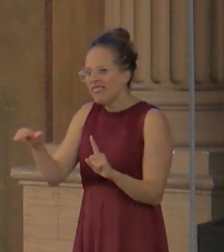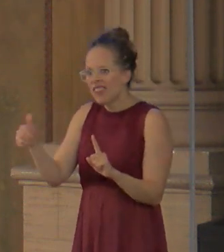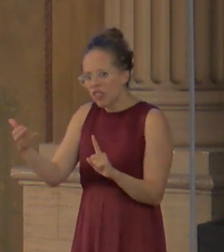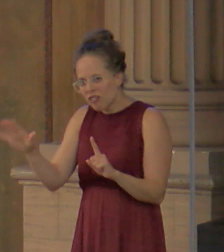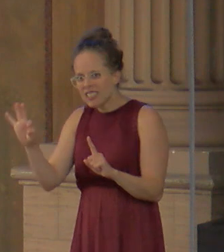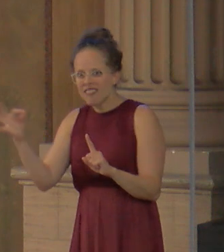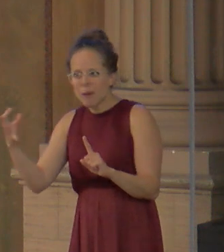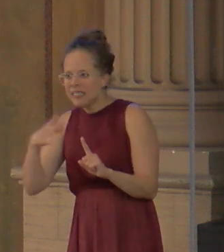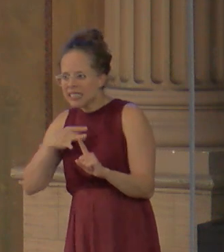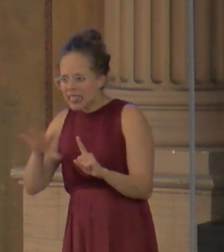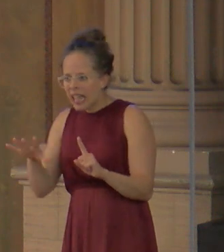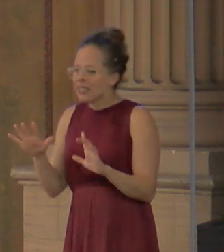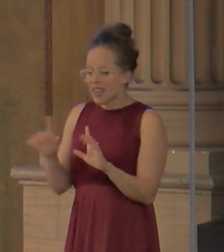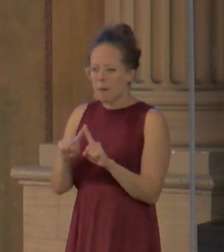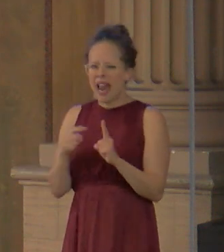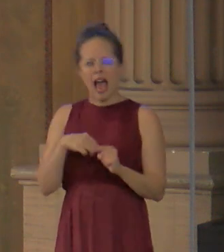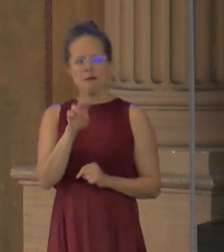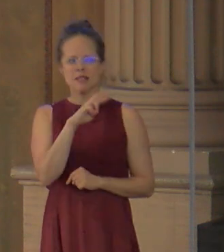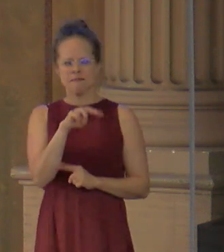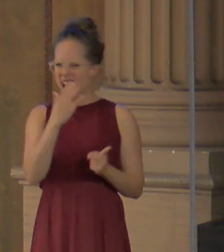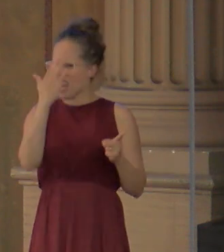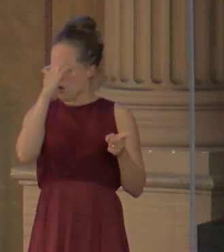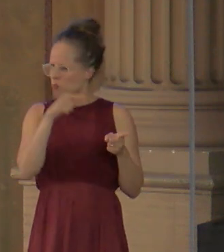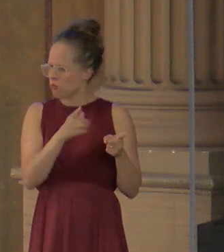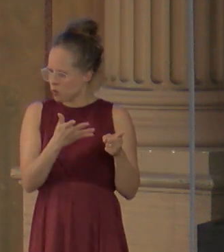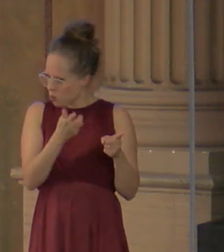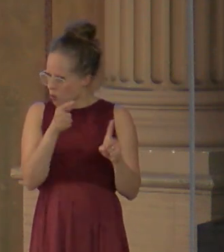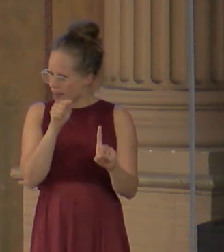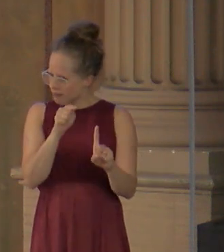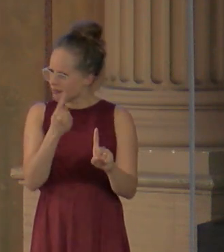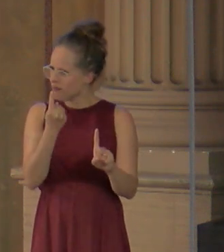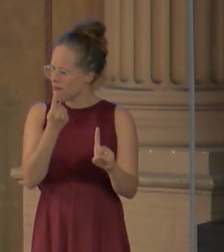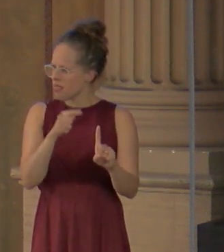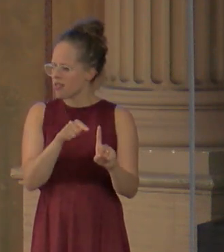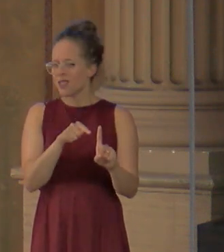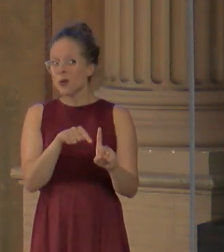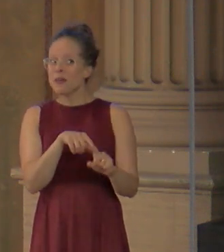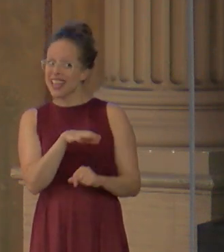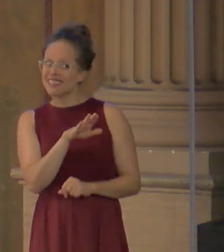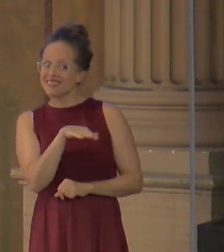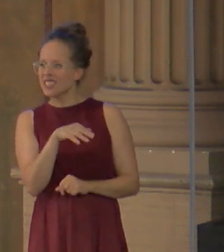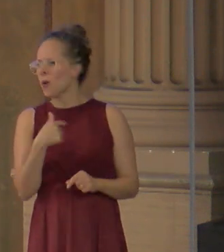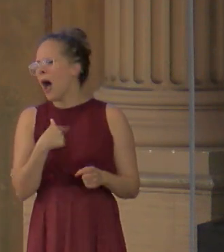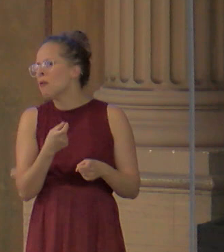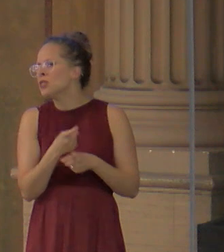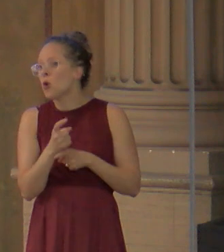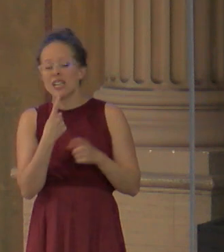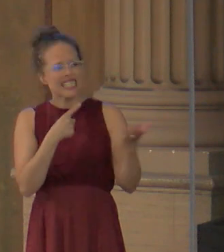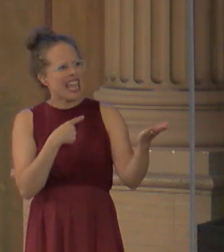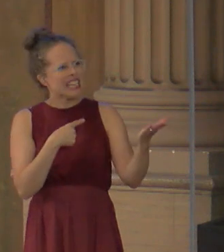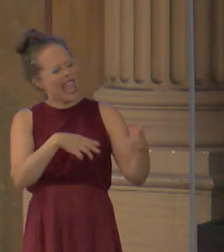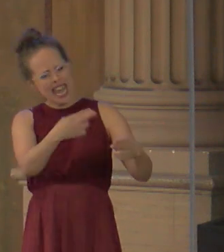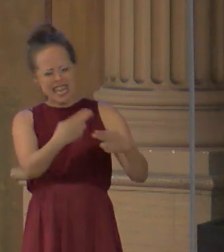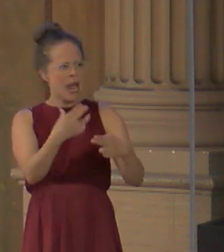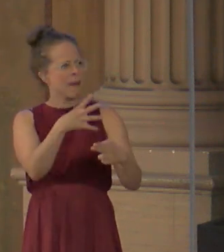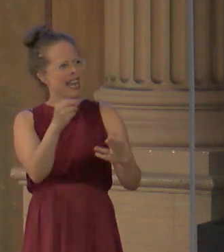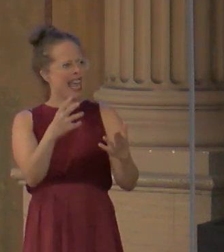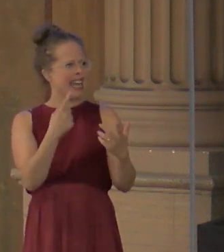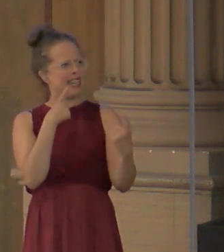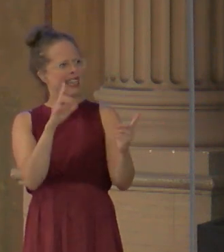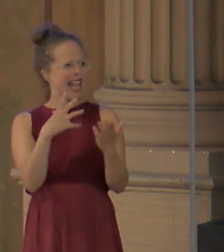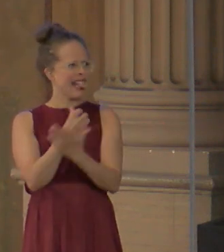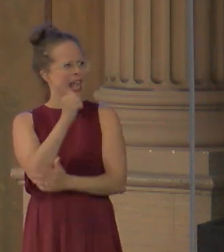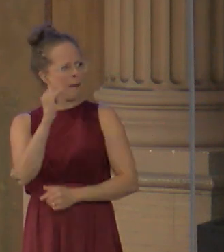for. But I know there's something that she prefers. There's something that she wants. And so I'll often joke and say, just name it and claim it.